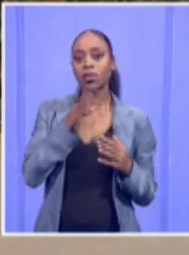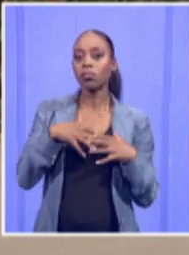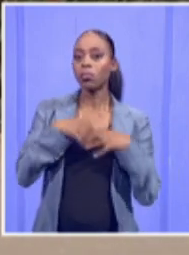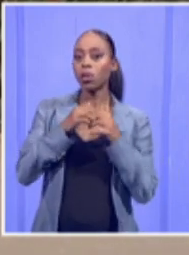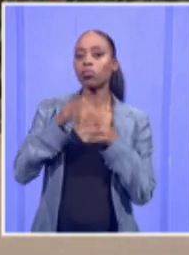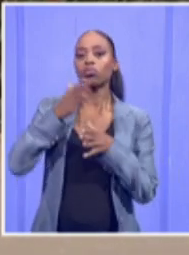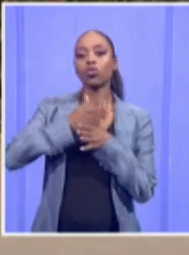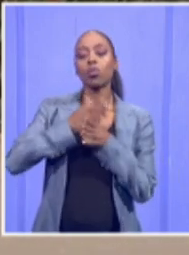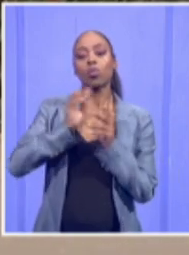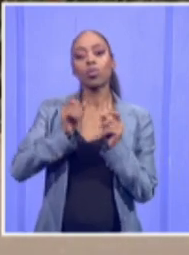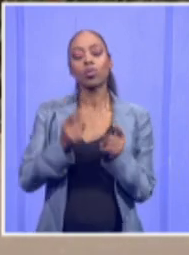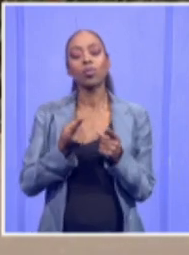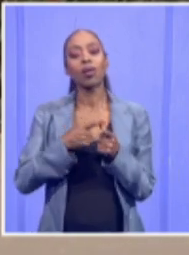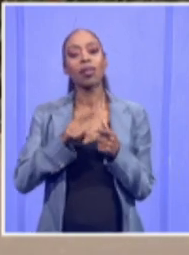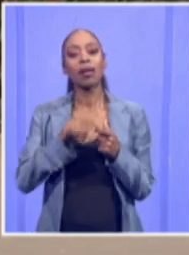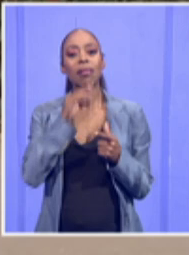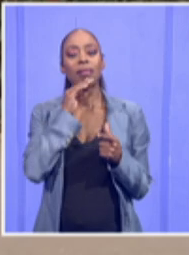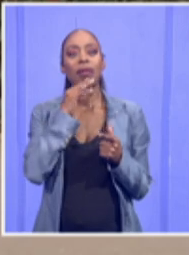and which jobs would